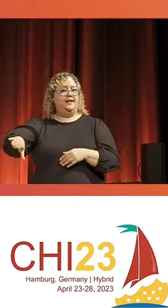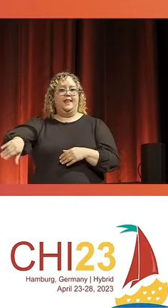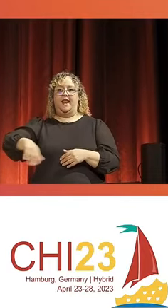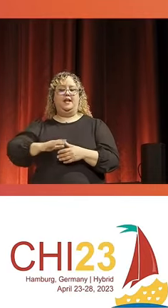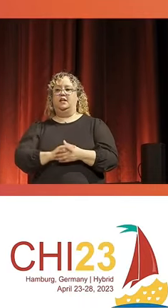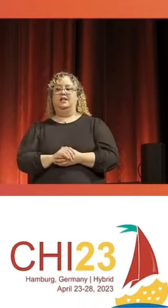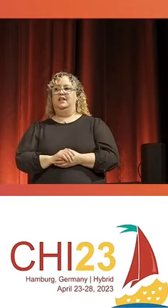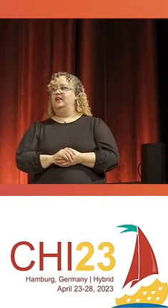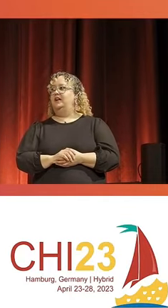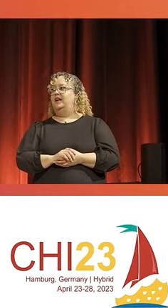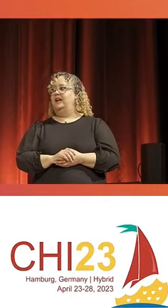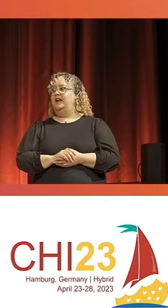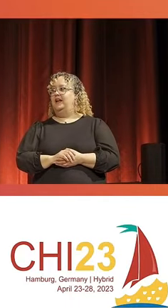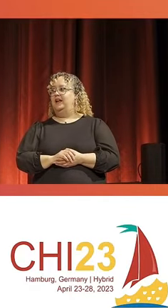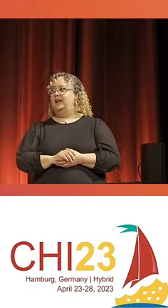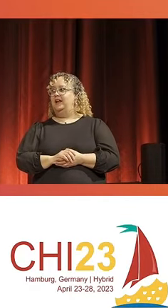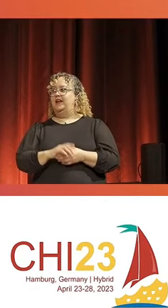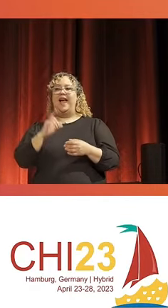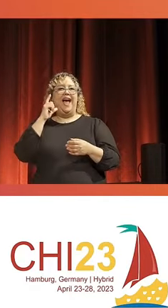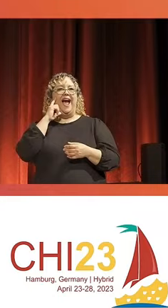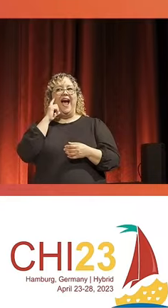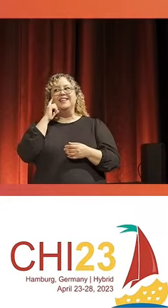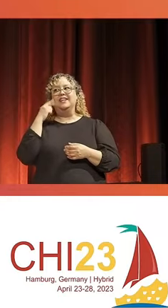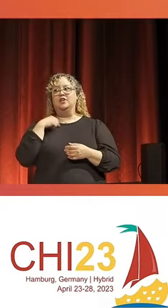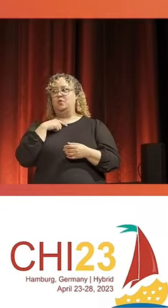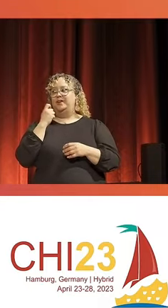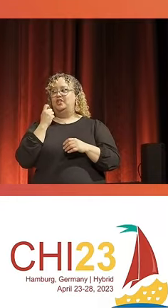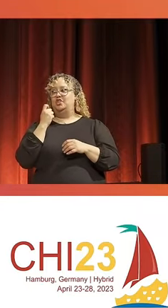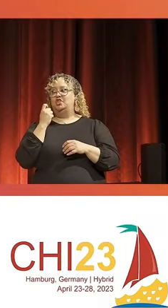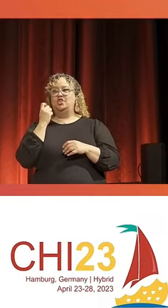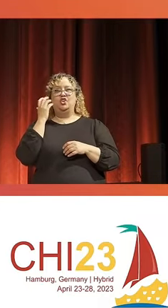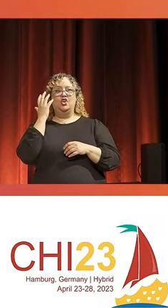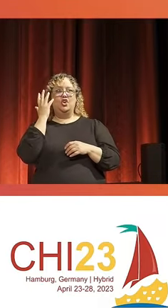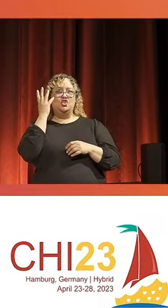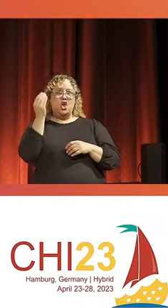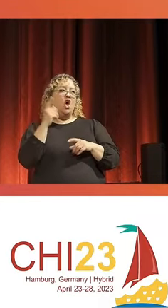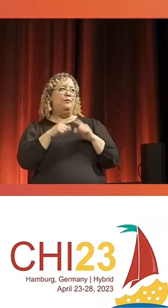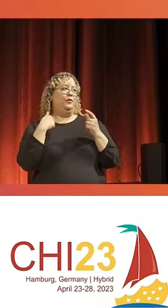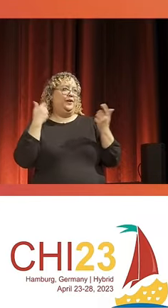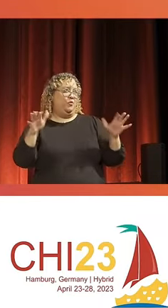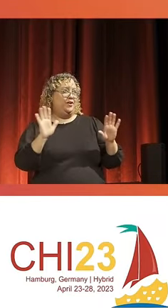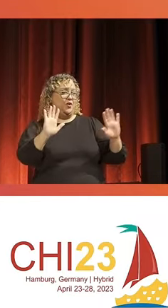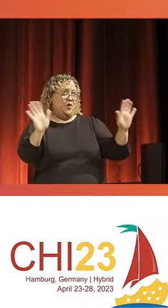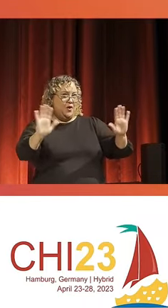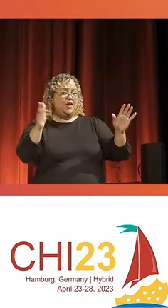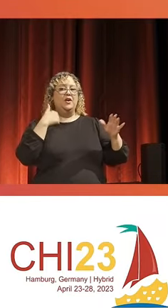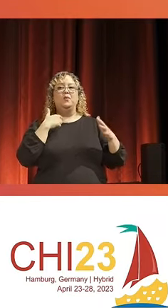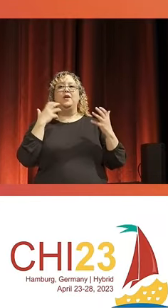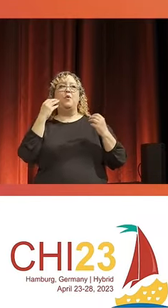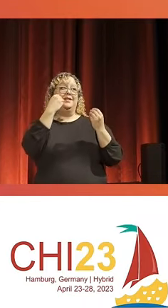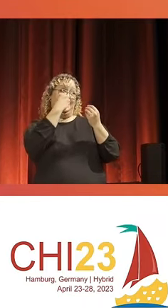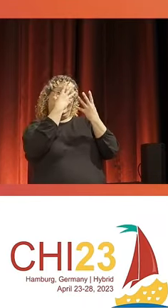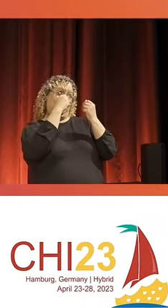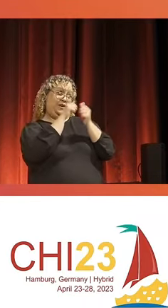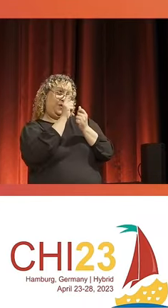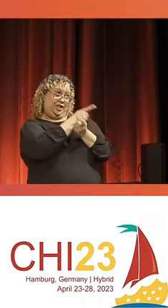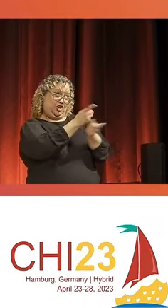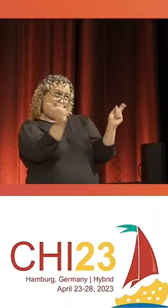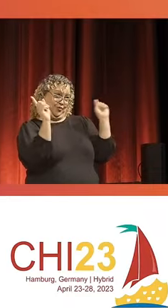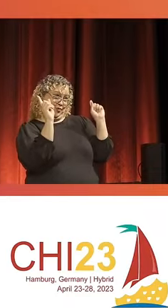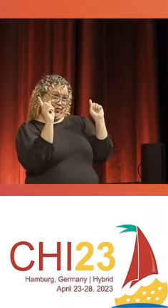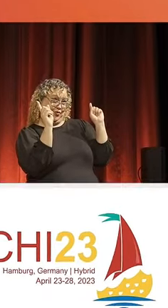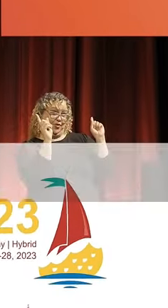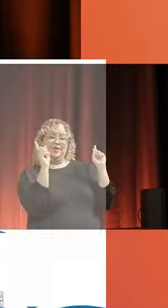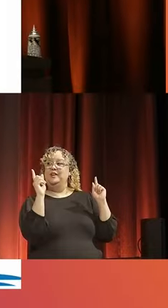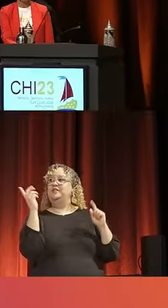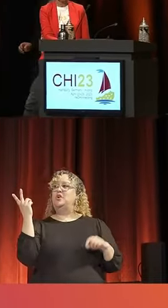I think we should go, but I think we don't want to. I think what we want is, I think we want a selfie with you. So let's